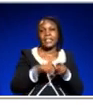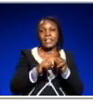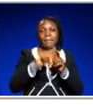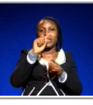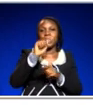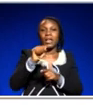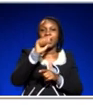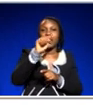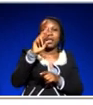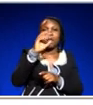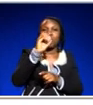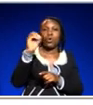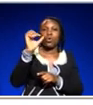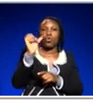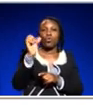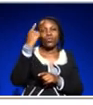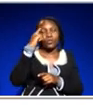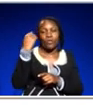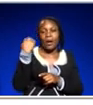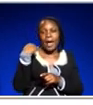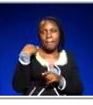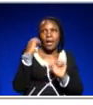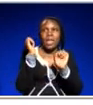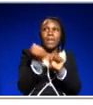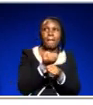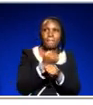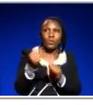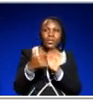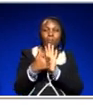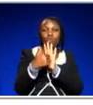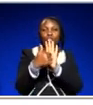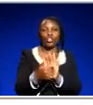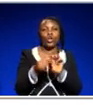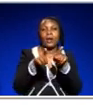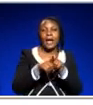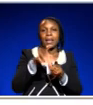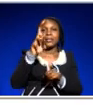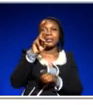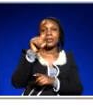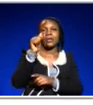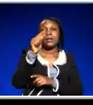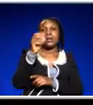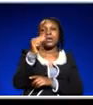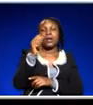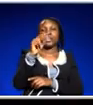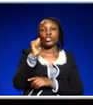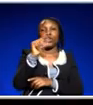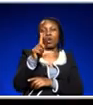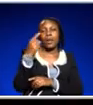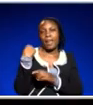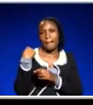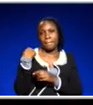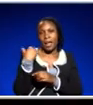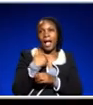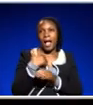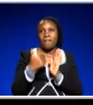numbers which cannot be expressed as rational numbers. A few examples are